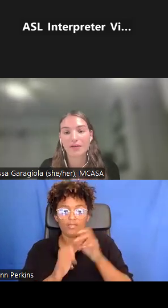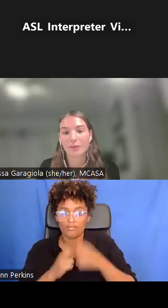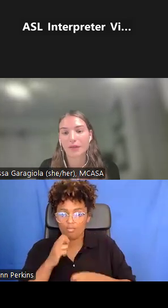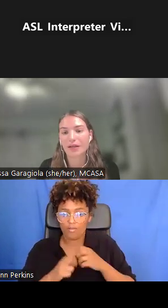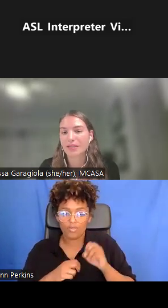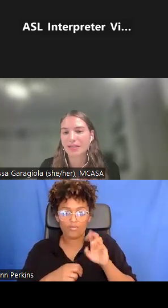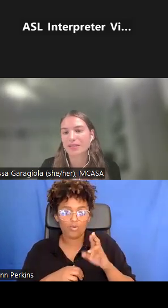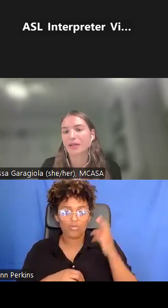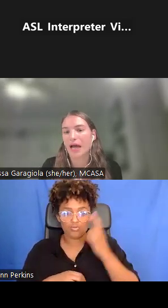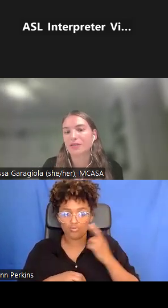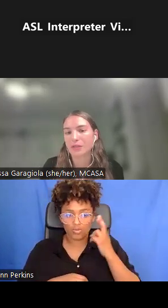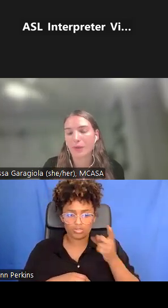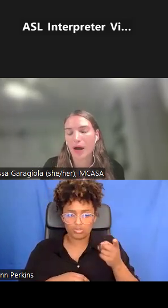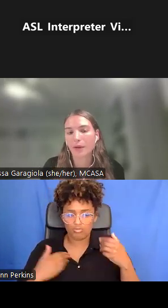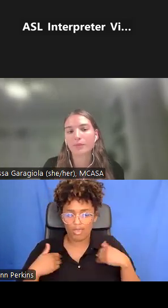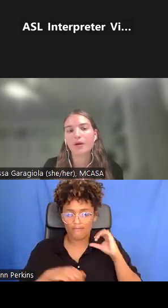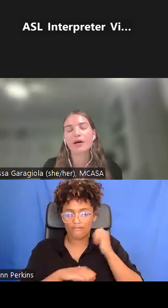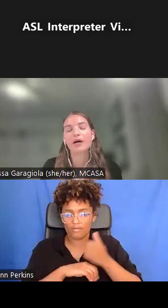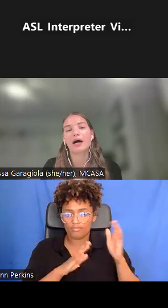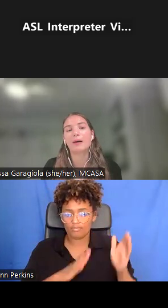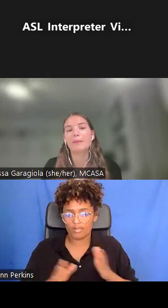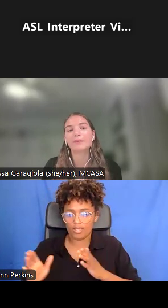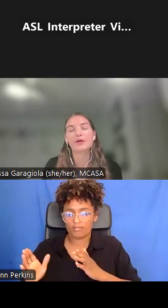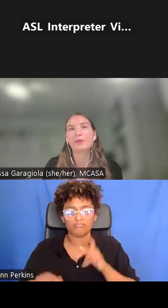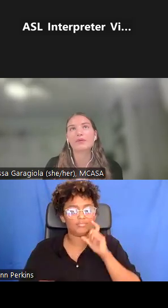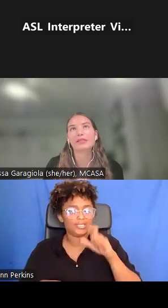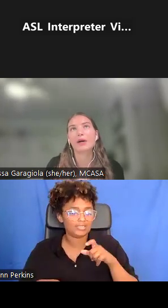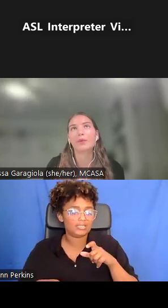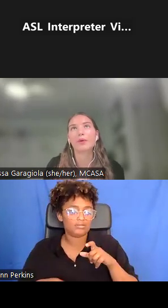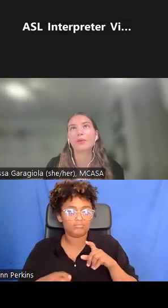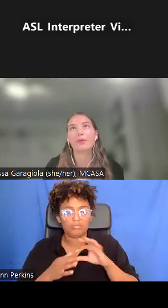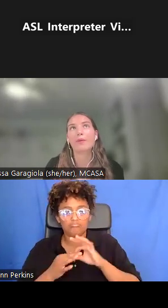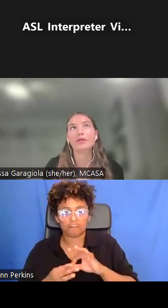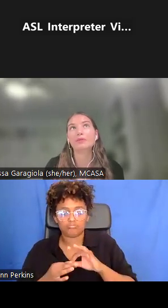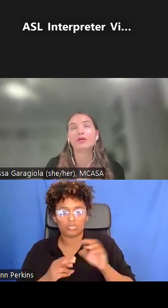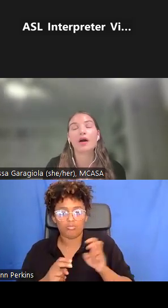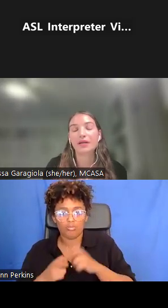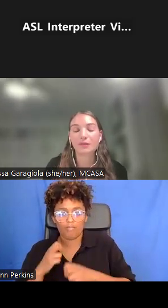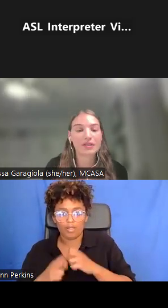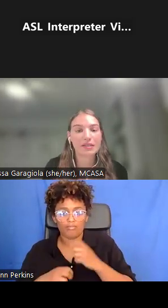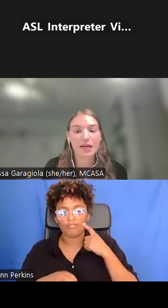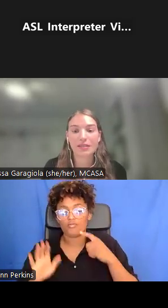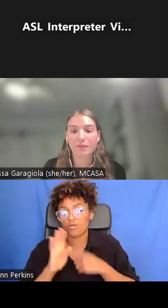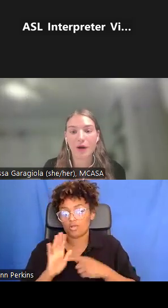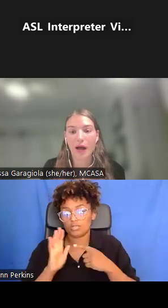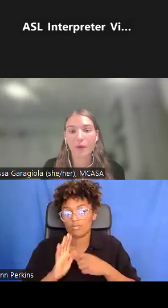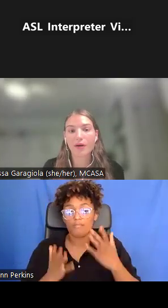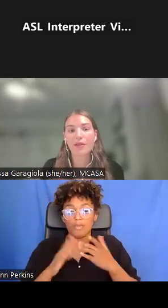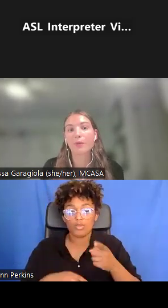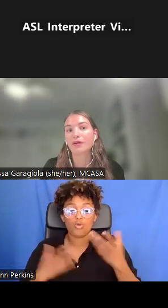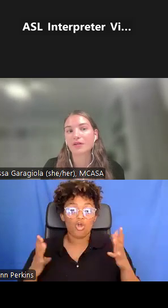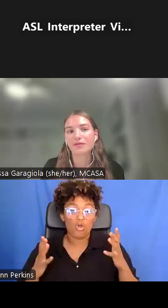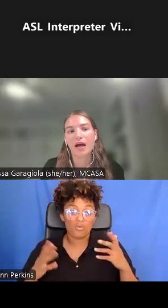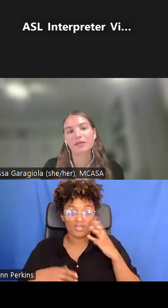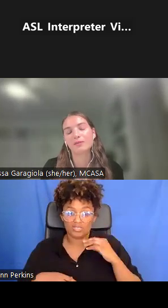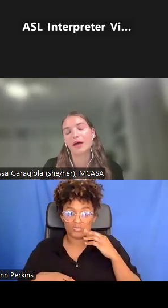for having the plan. It doesn't necessarily have to be a problem. So for example, the problem may be you're already experiencing signs of burnout. That